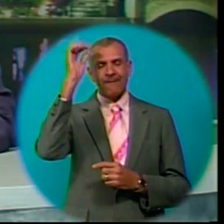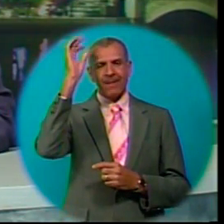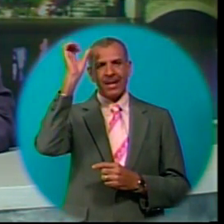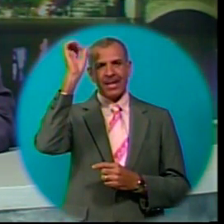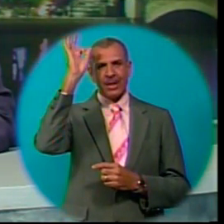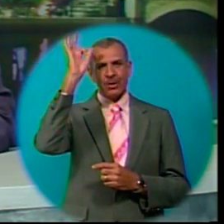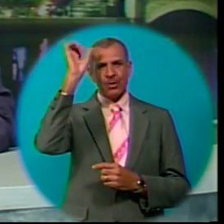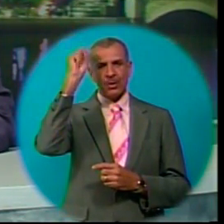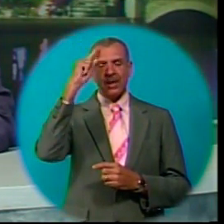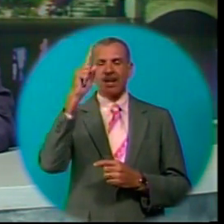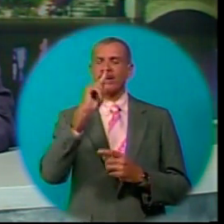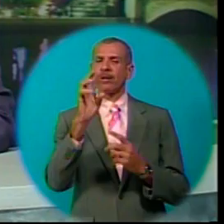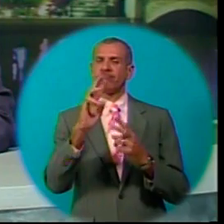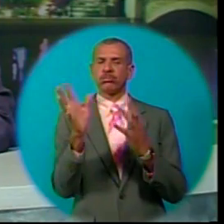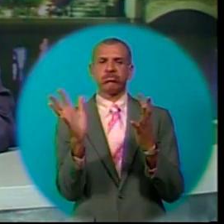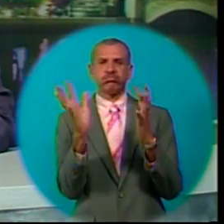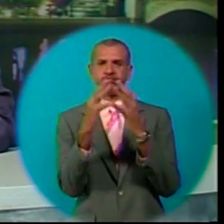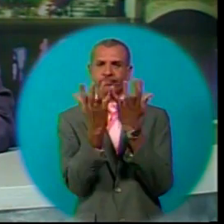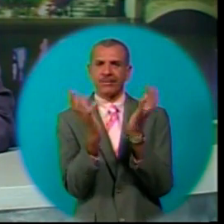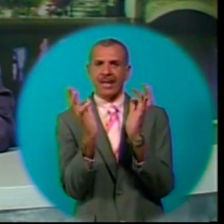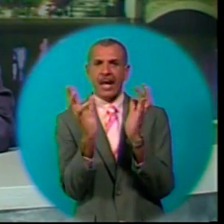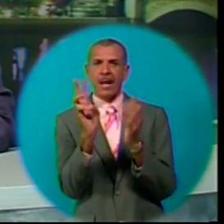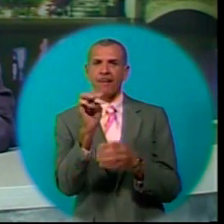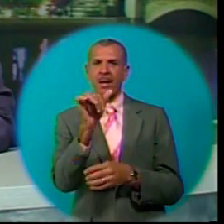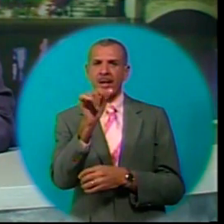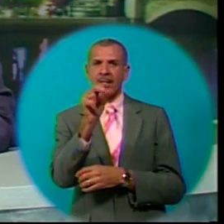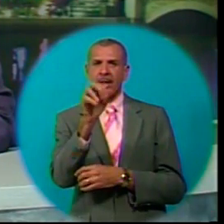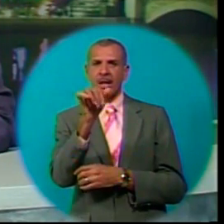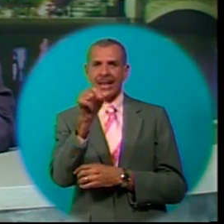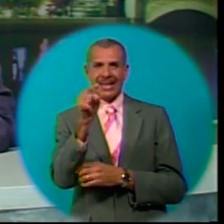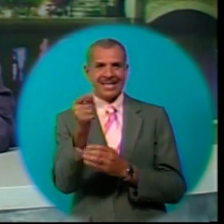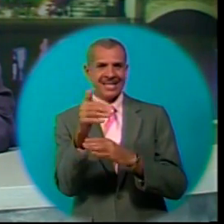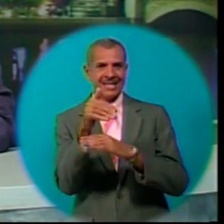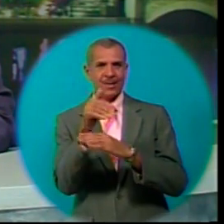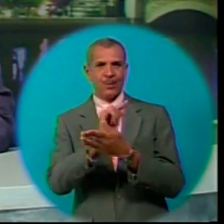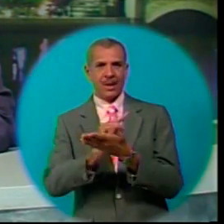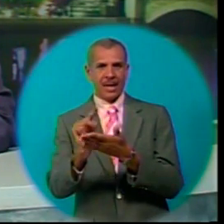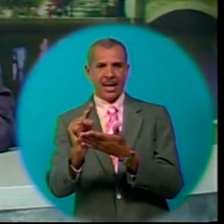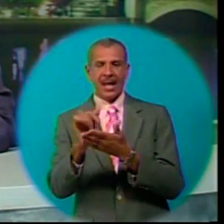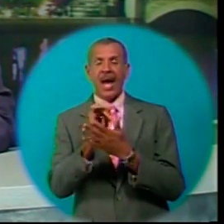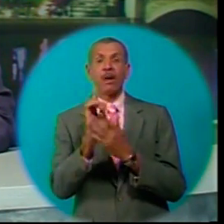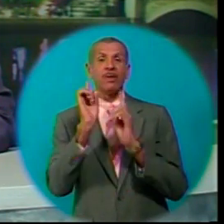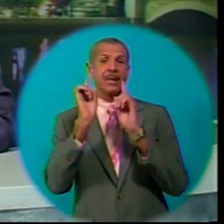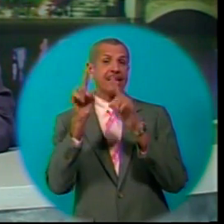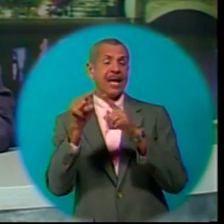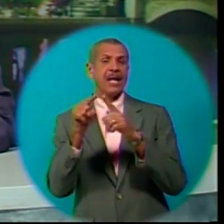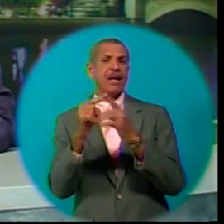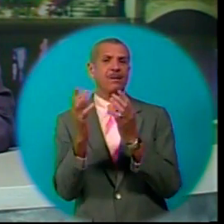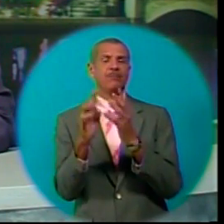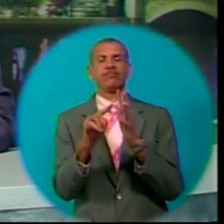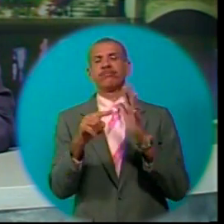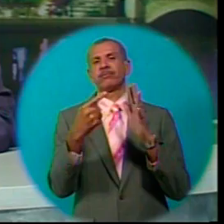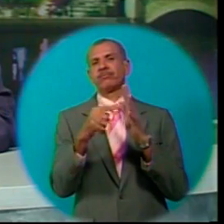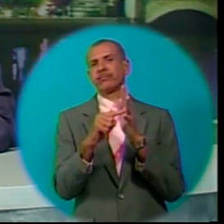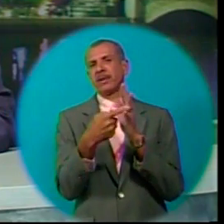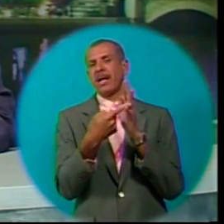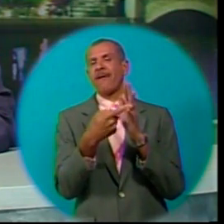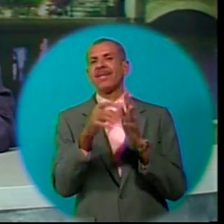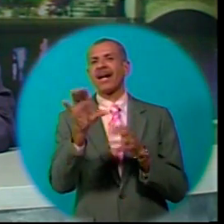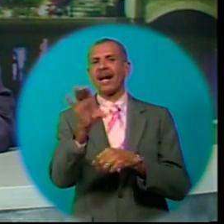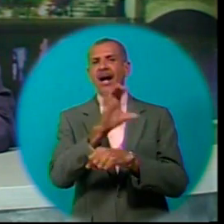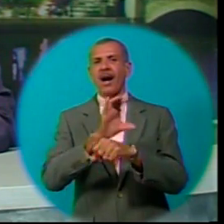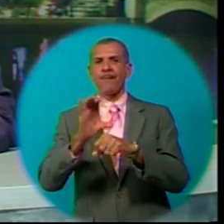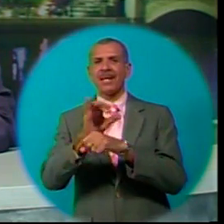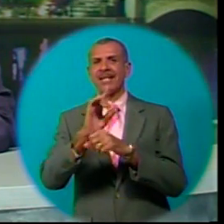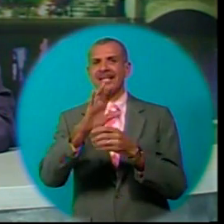a regional summit on climate change in Martinique this weekend. The Prime Minister will also attend the opening ceremony for the Caribbean Center